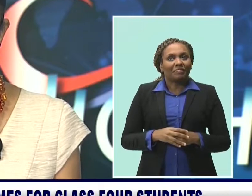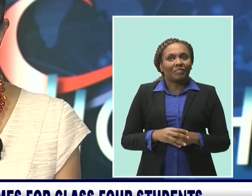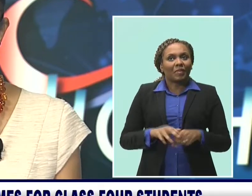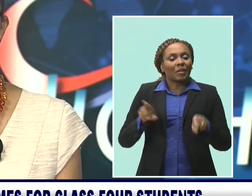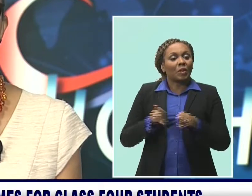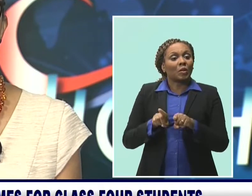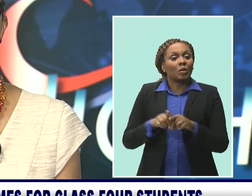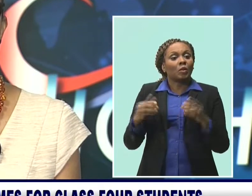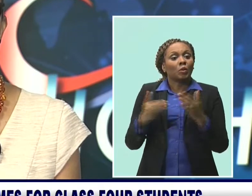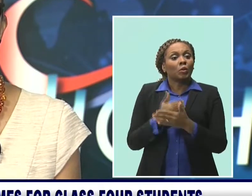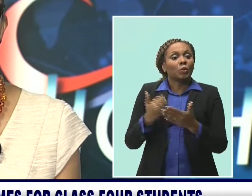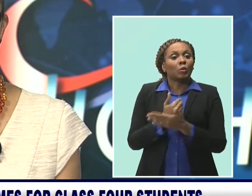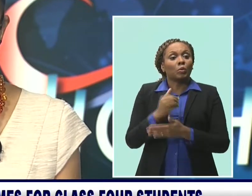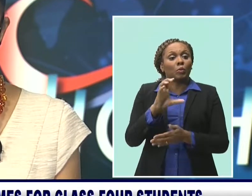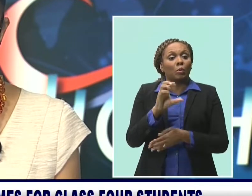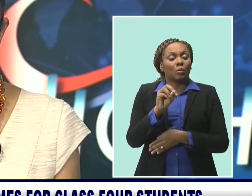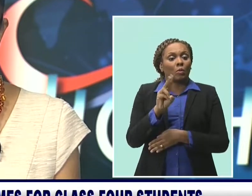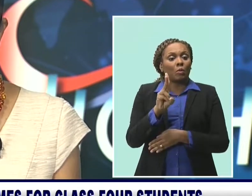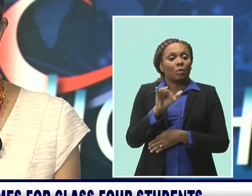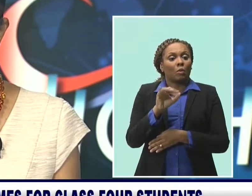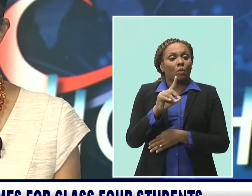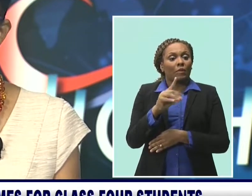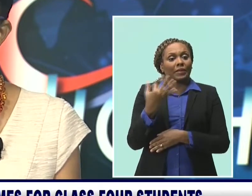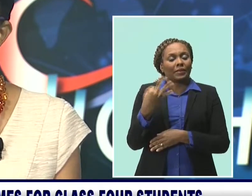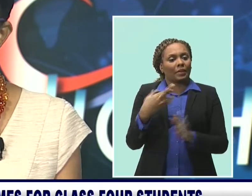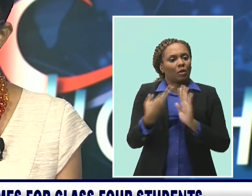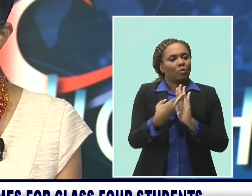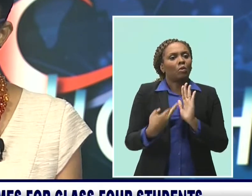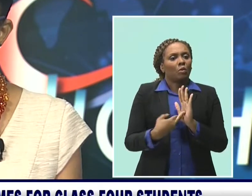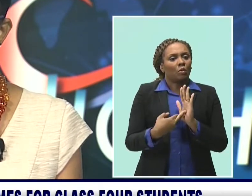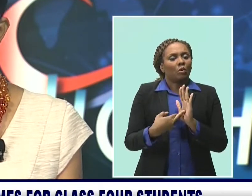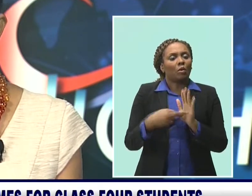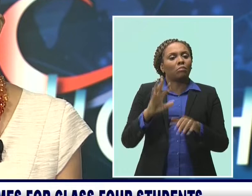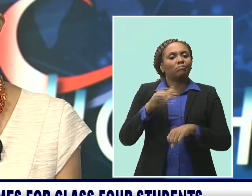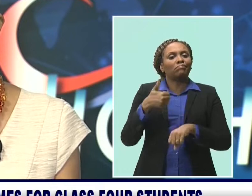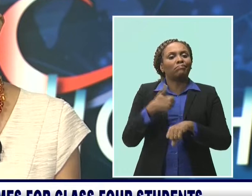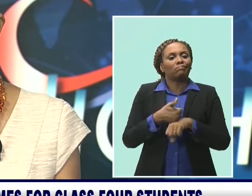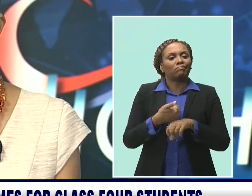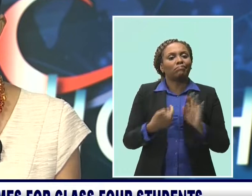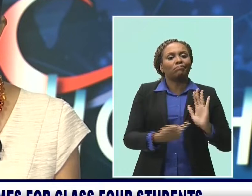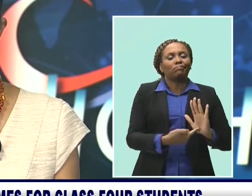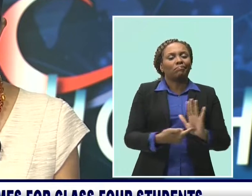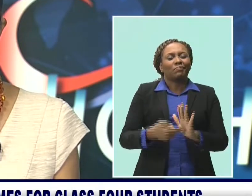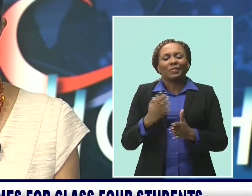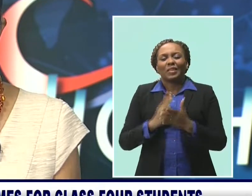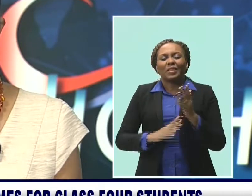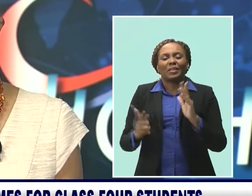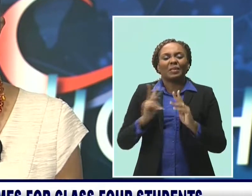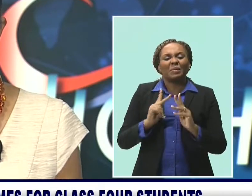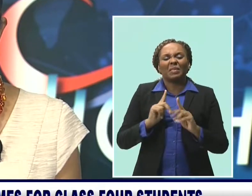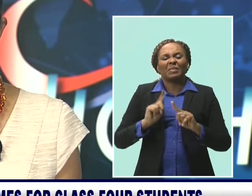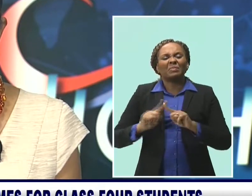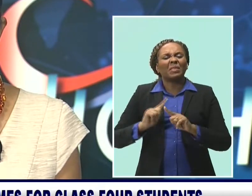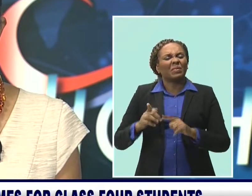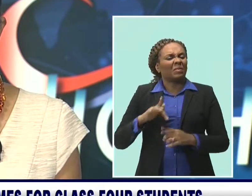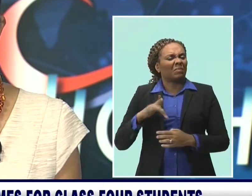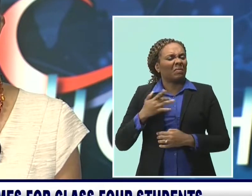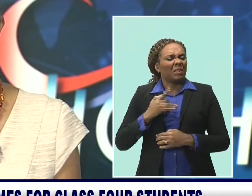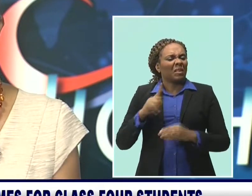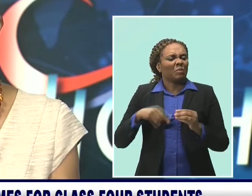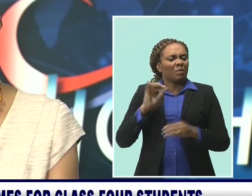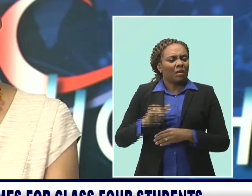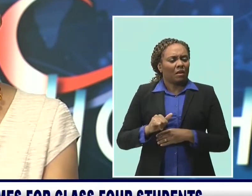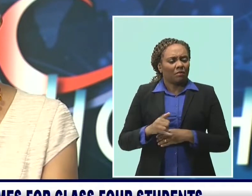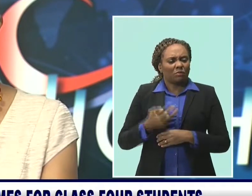introduction of new COVID-19 protocols, was also filled with a mixture of emotions. Rianne Phillips visited some of